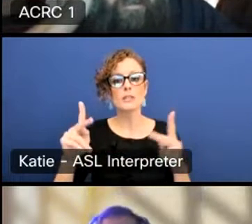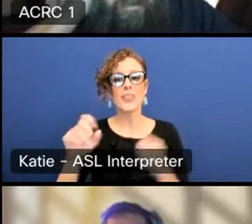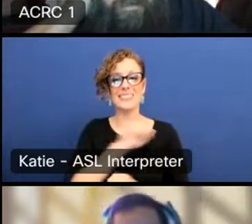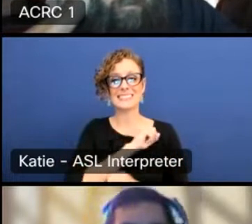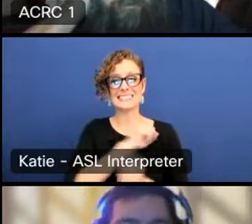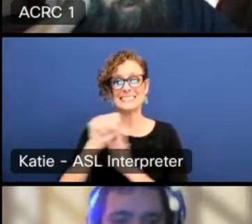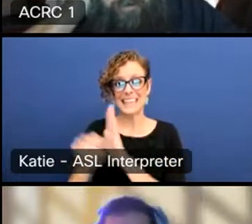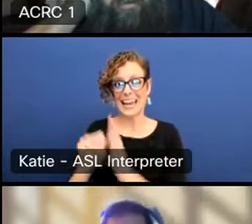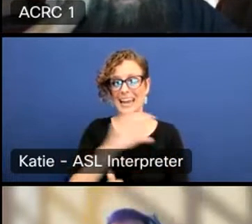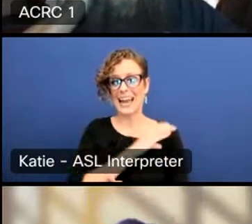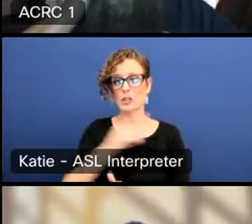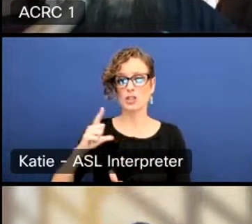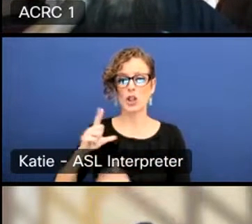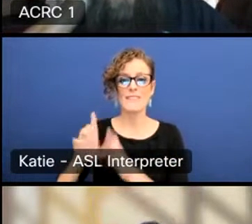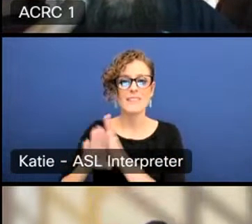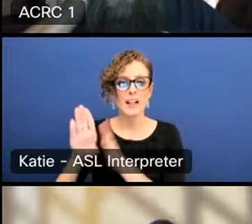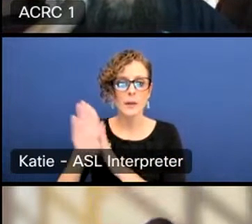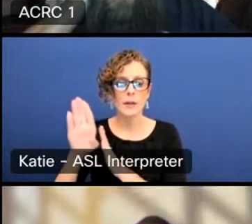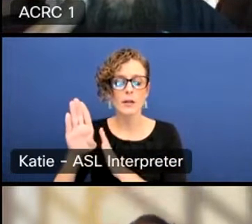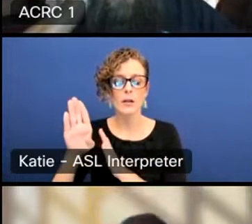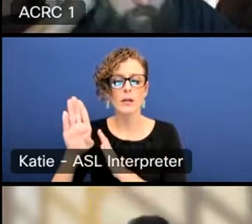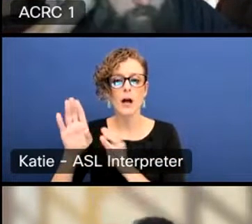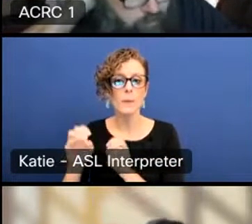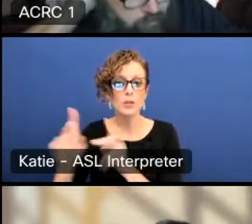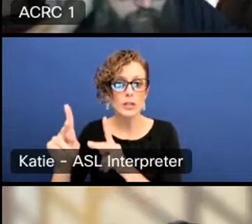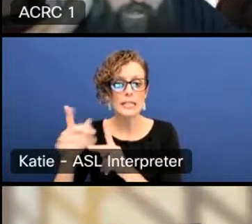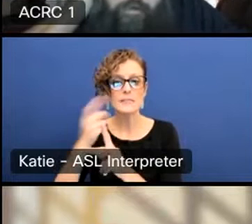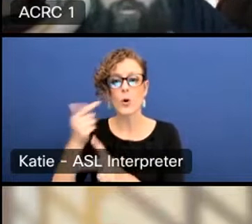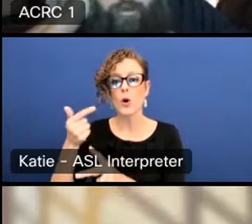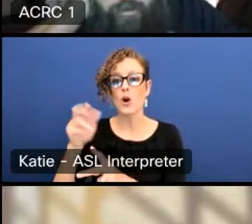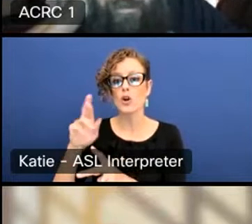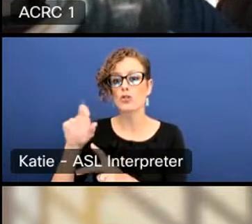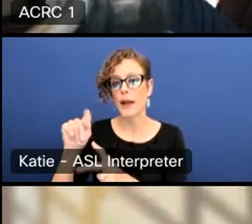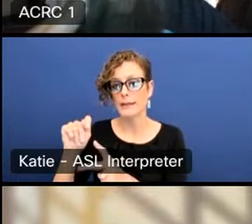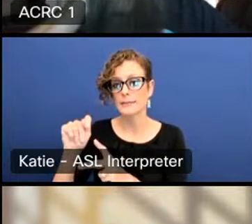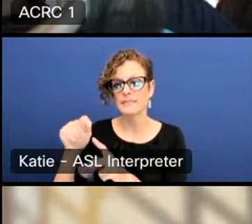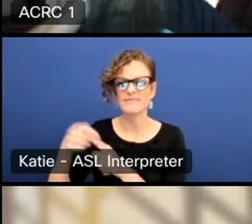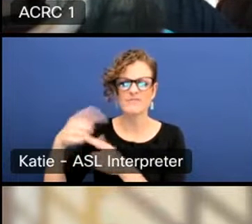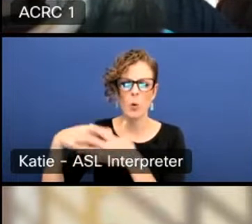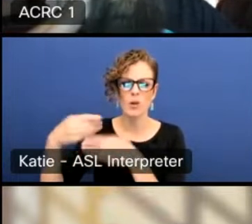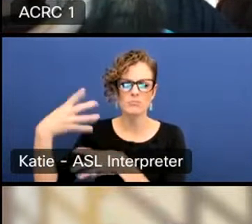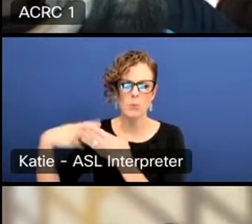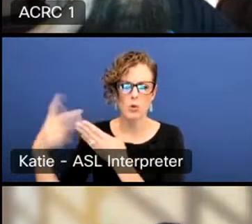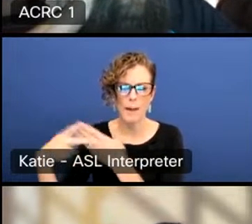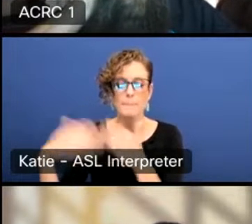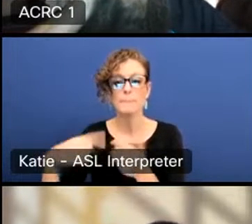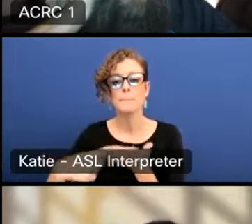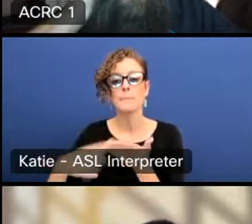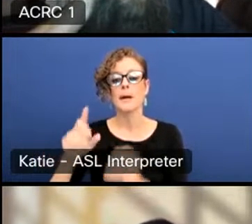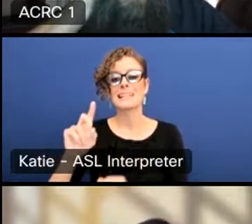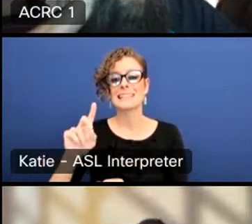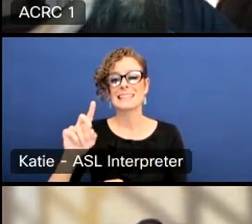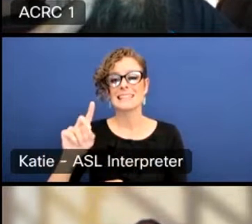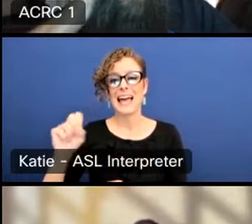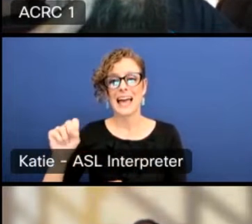Developmental Disabilities for program development grants that are available. We want to talk about DDS employment